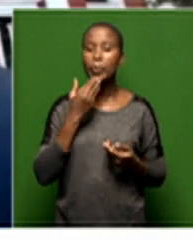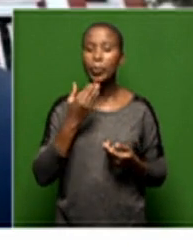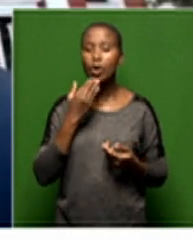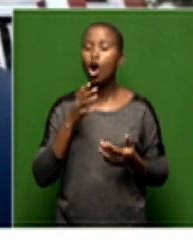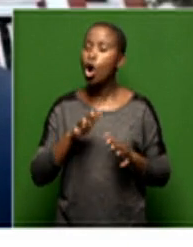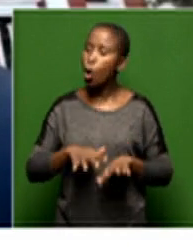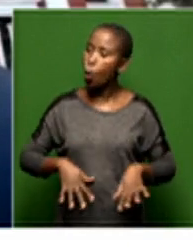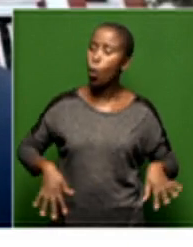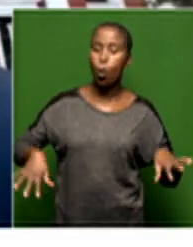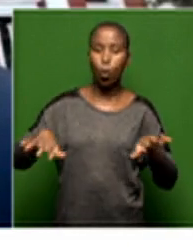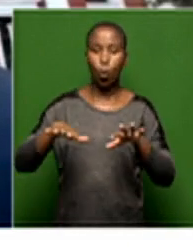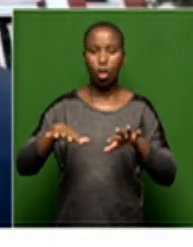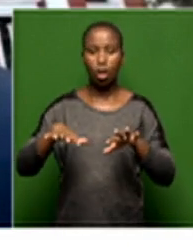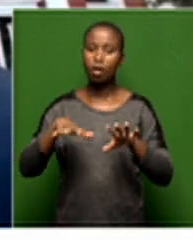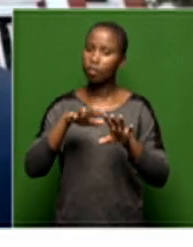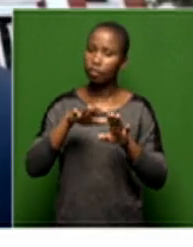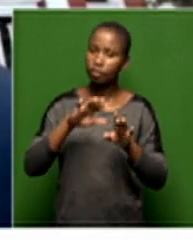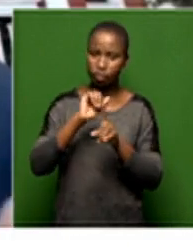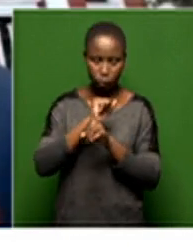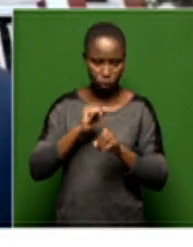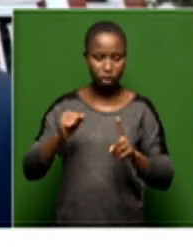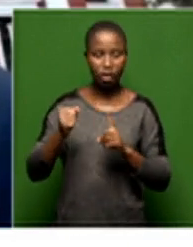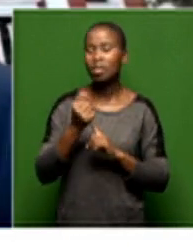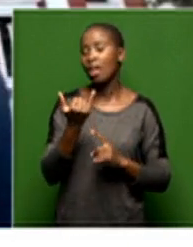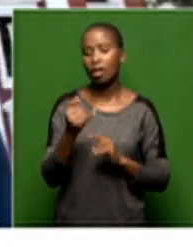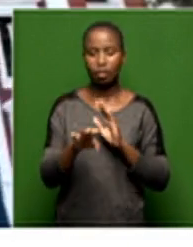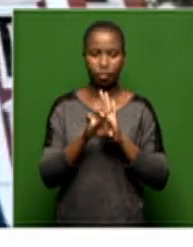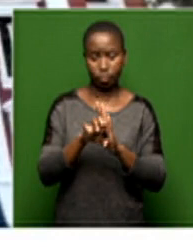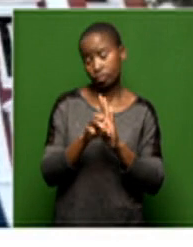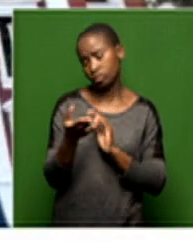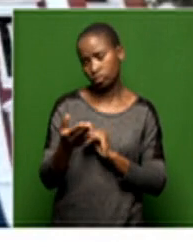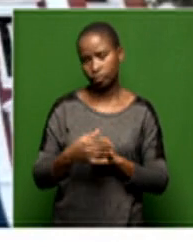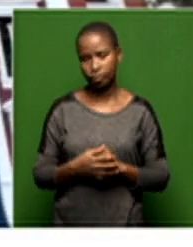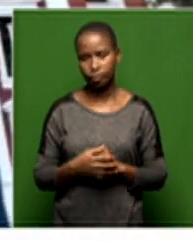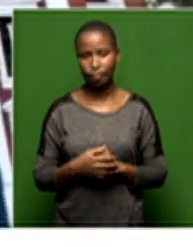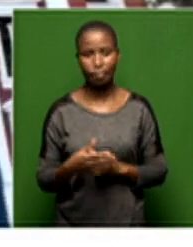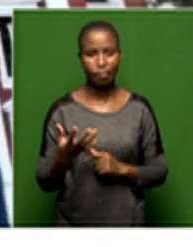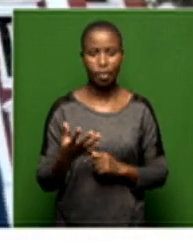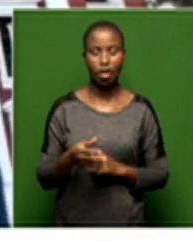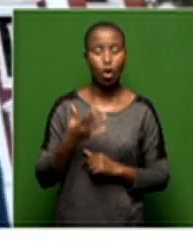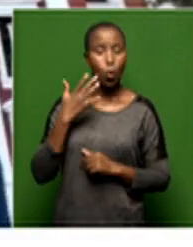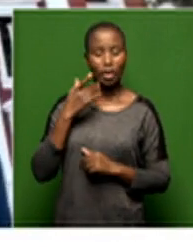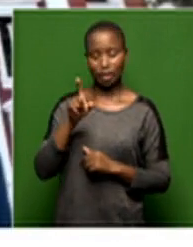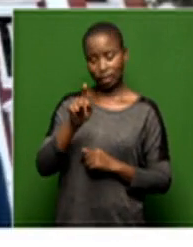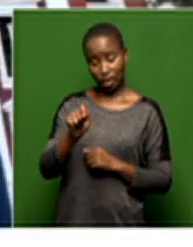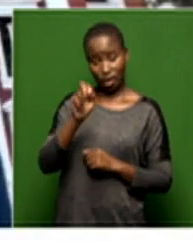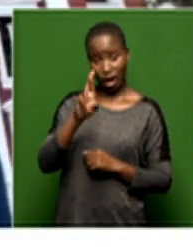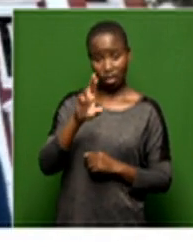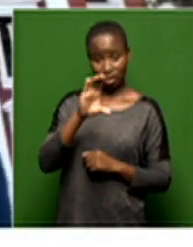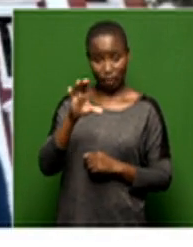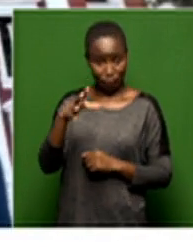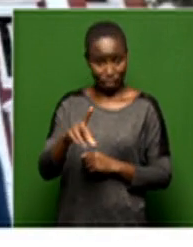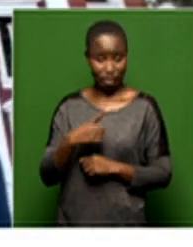the society, which, people, for instance, when the TRC said,